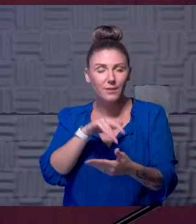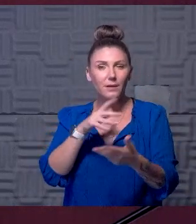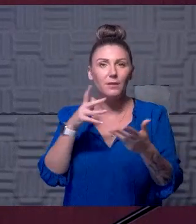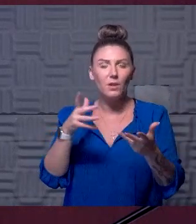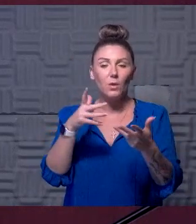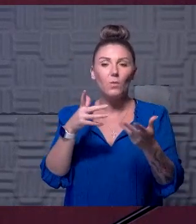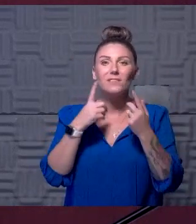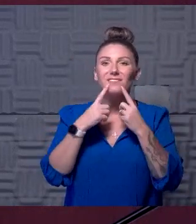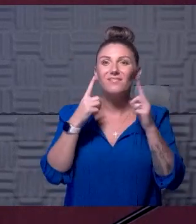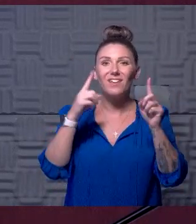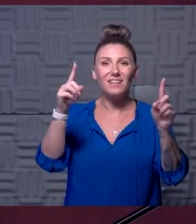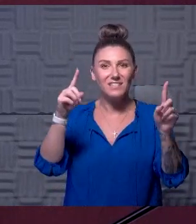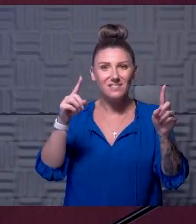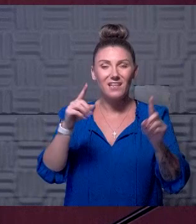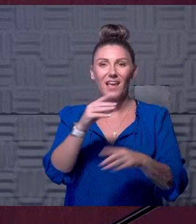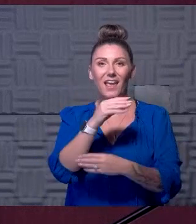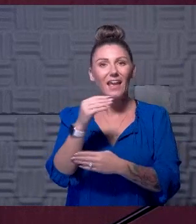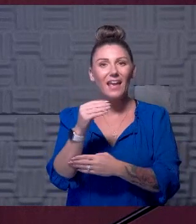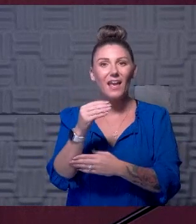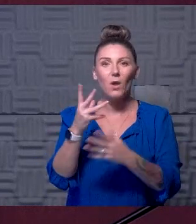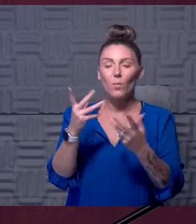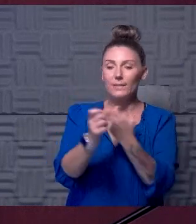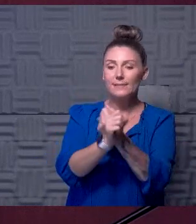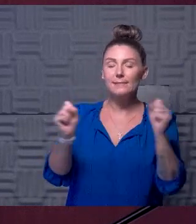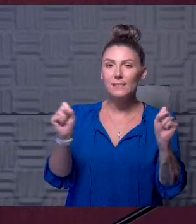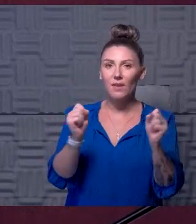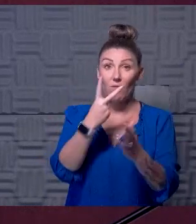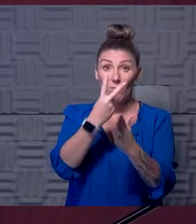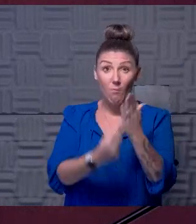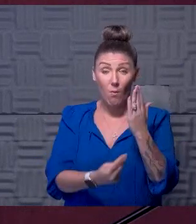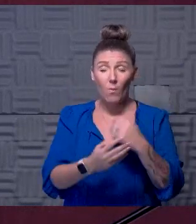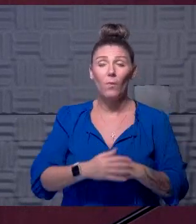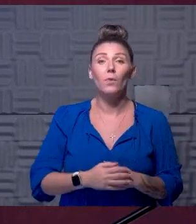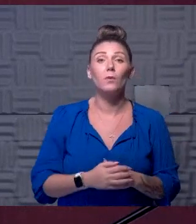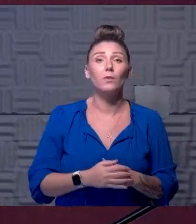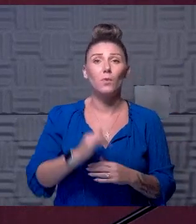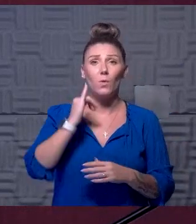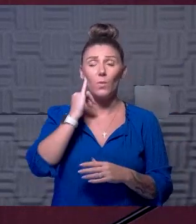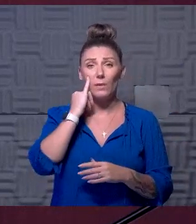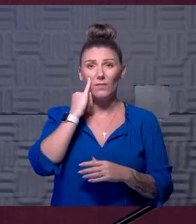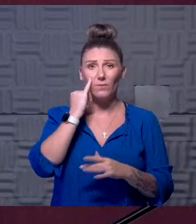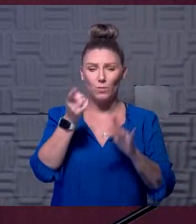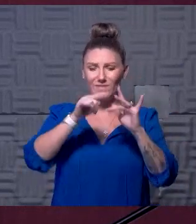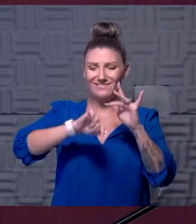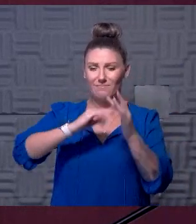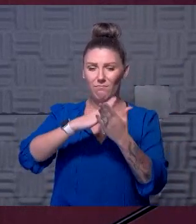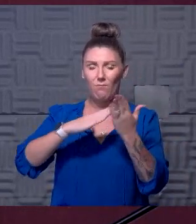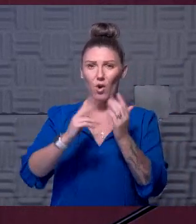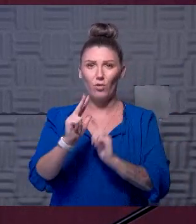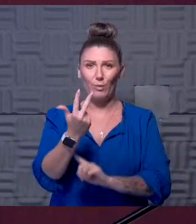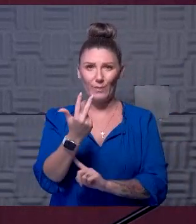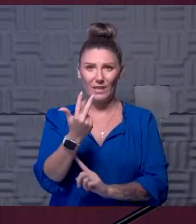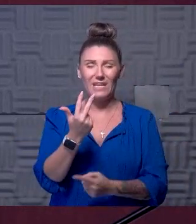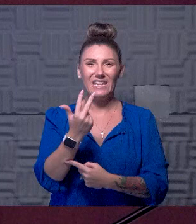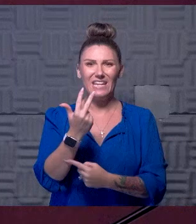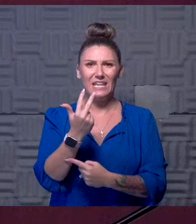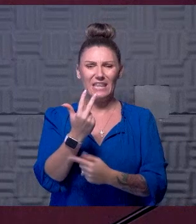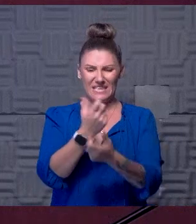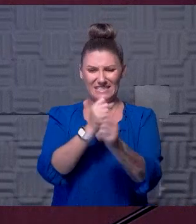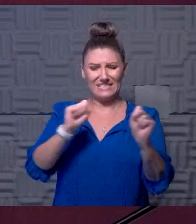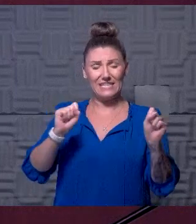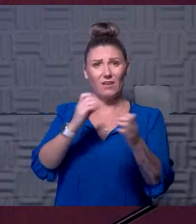is efficacious and what is safe. When you skip phase 3, you're really skipping that safety